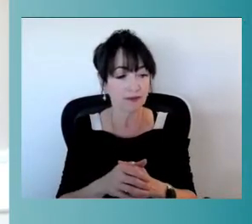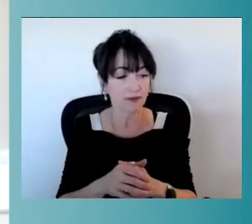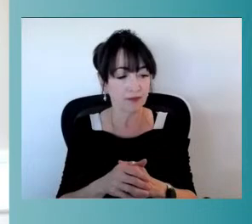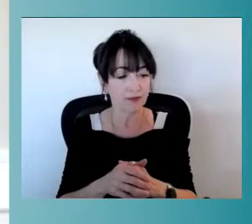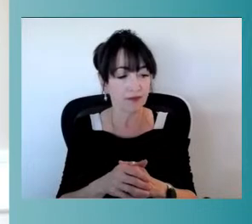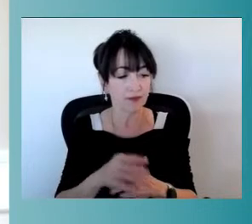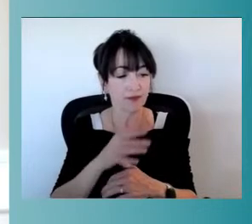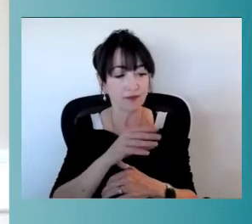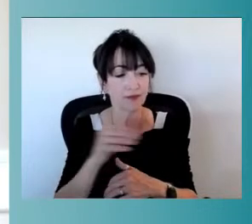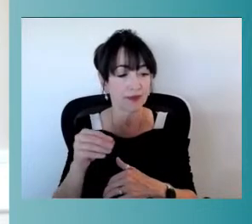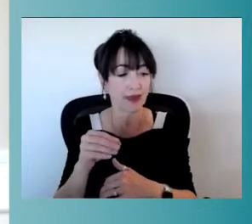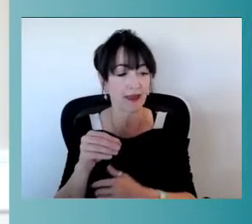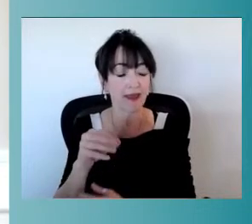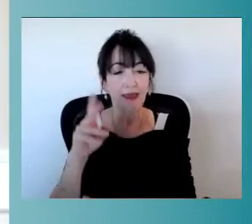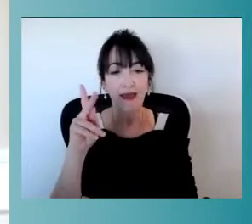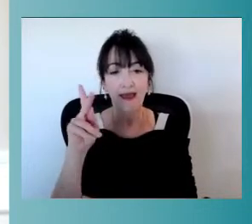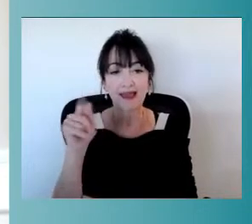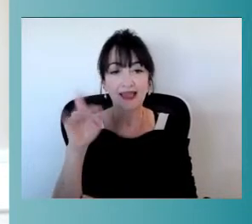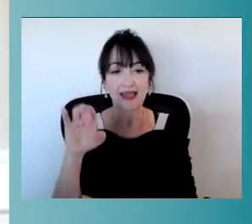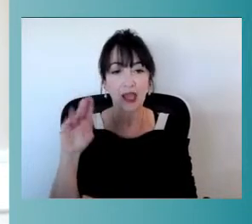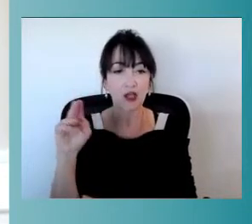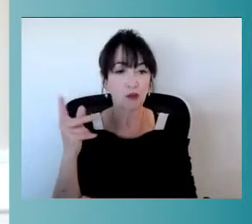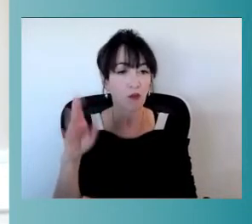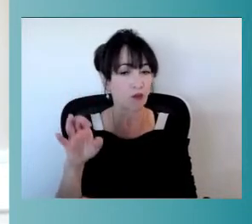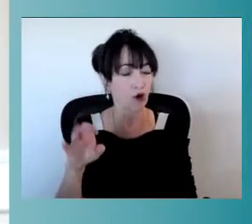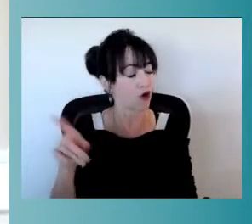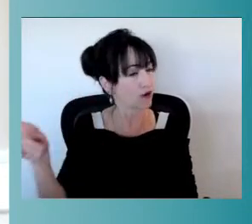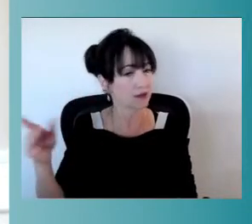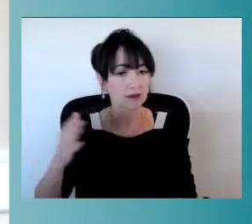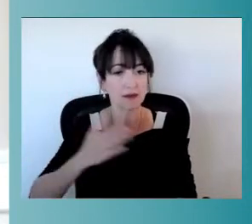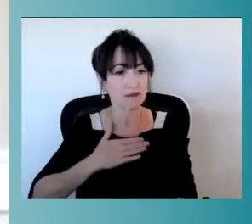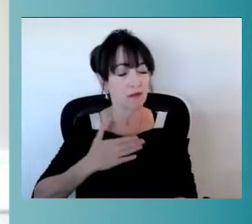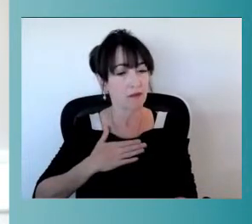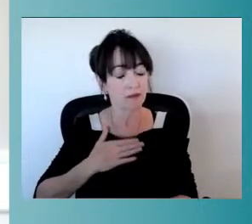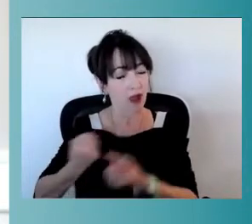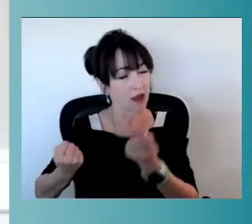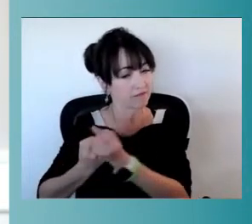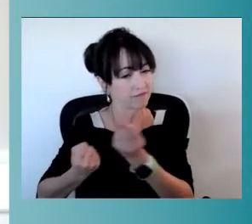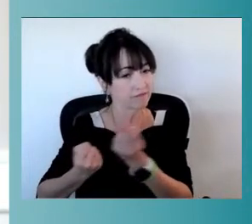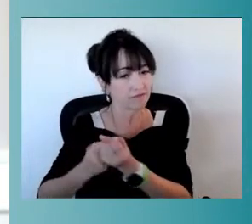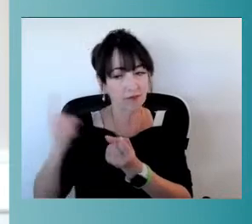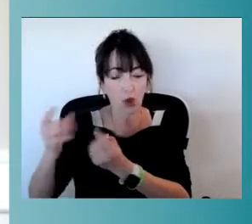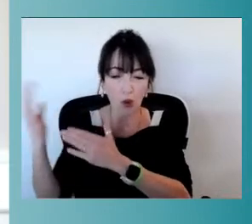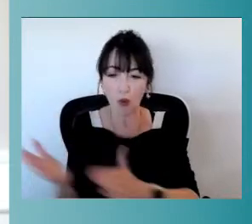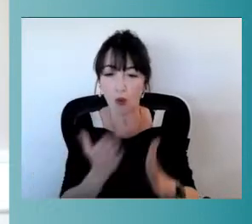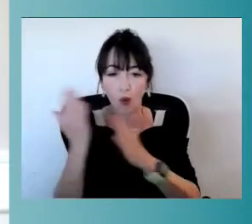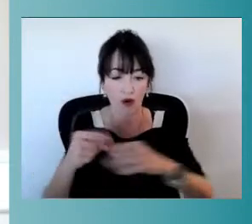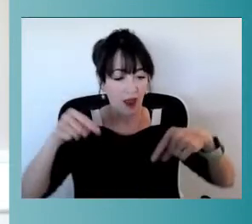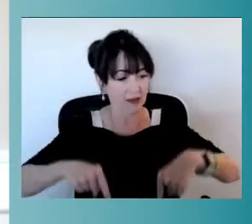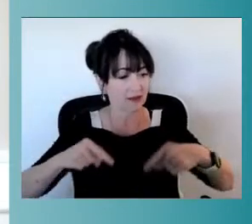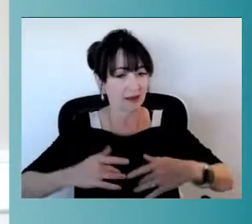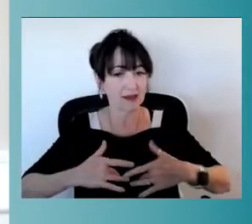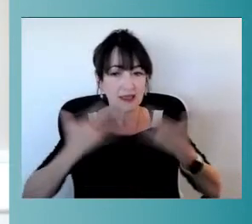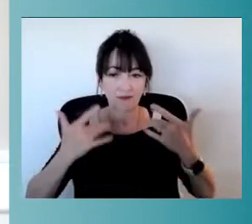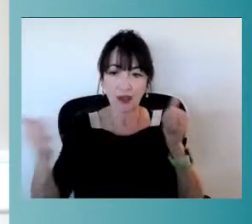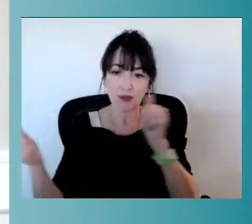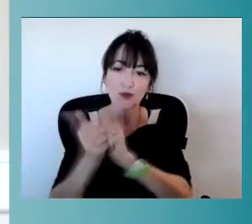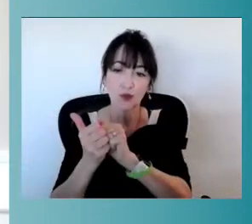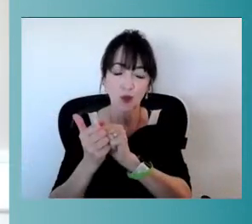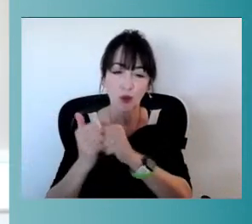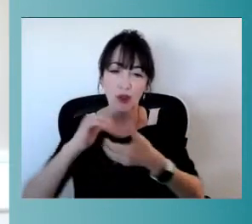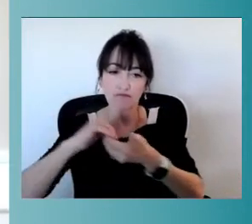and Katie Burke, my right hand, and who has organized this whole event with the help of the Governor's Office. Thank you all.